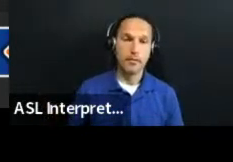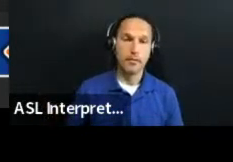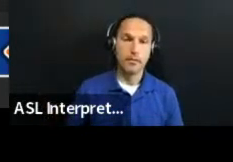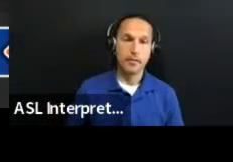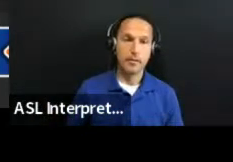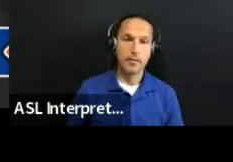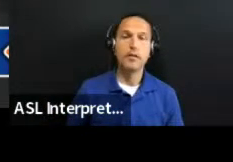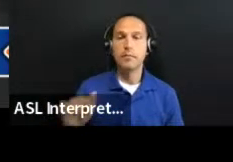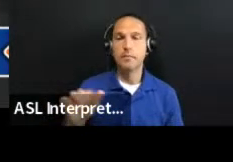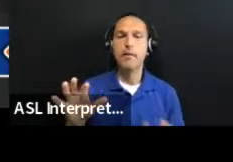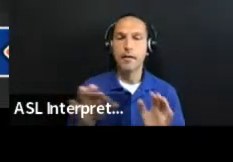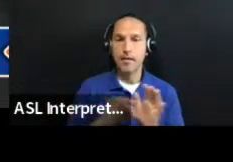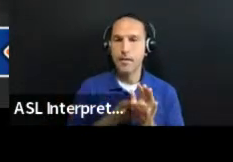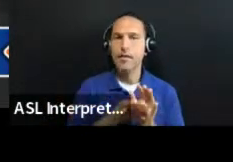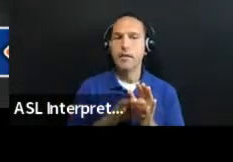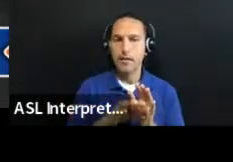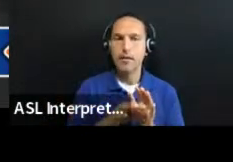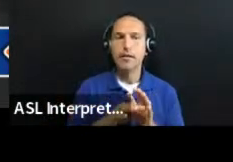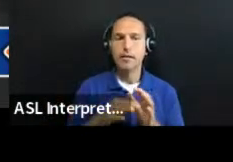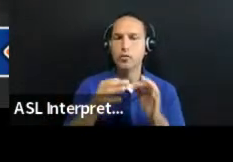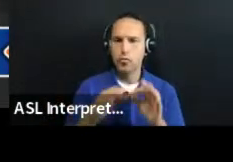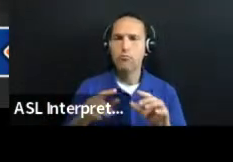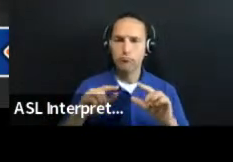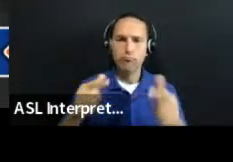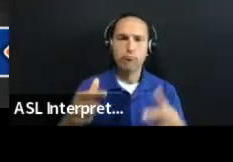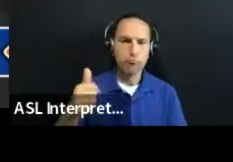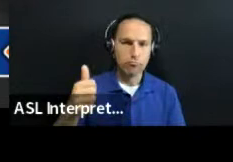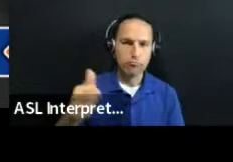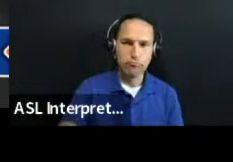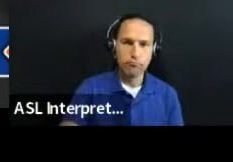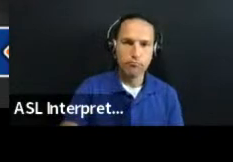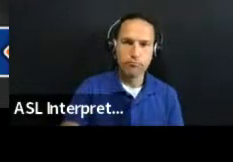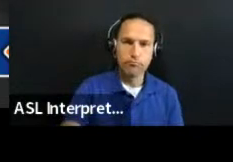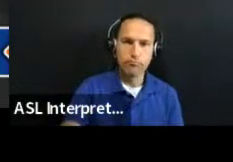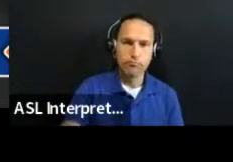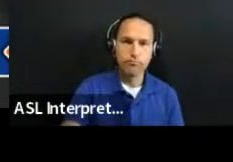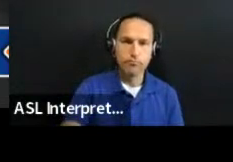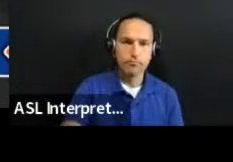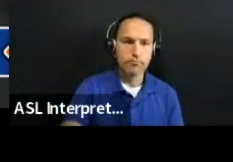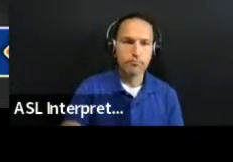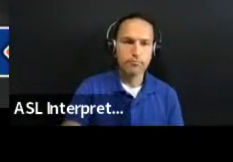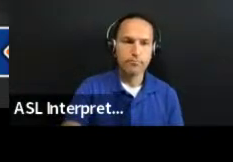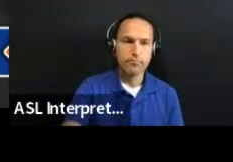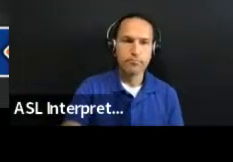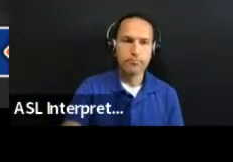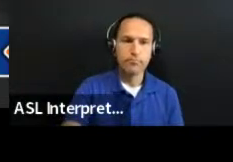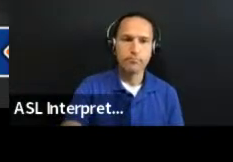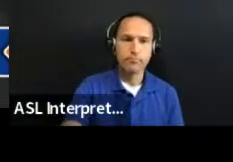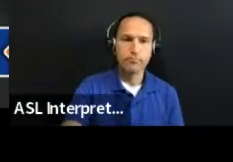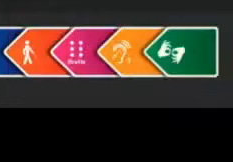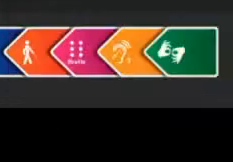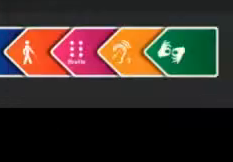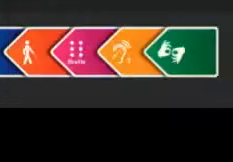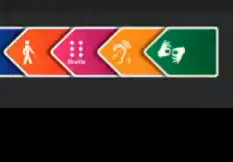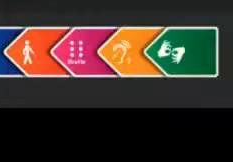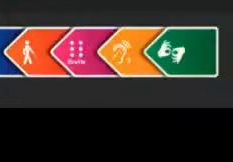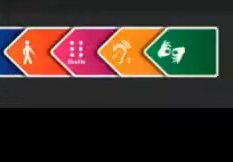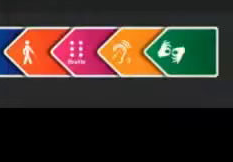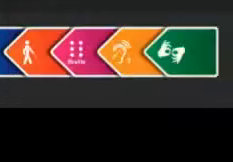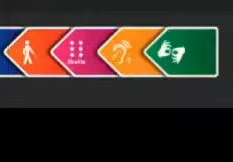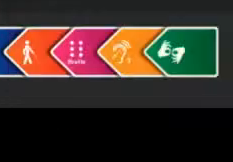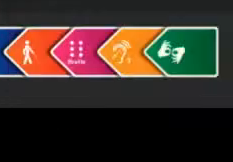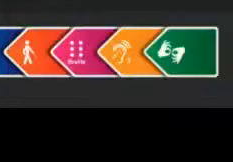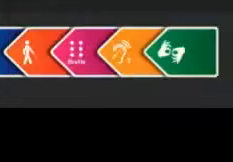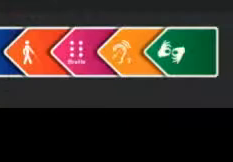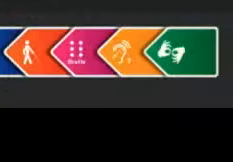view choice picker. And every time you would change a view, your focus